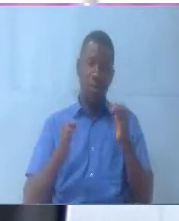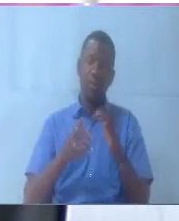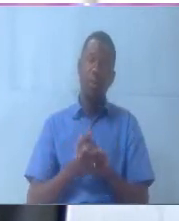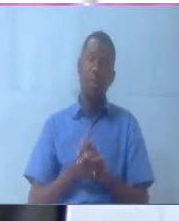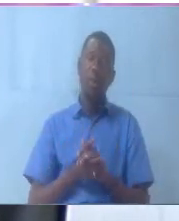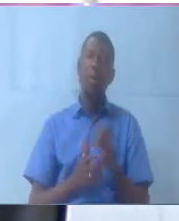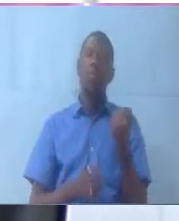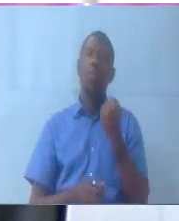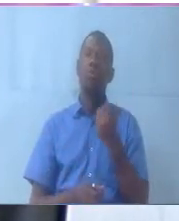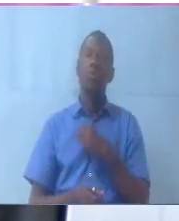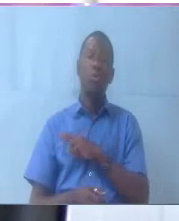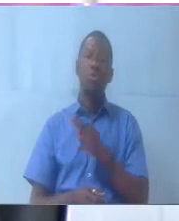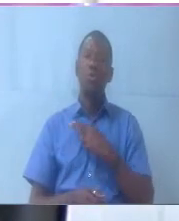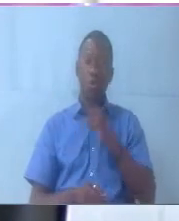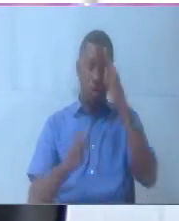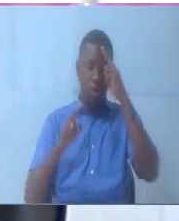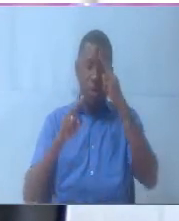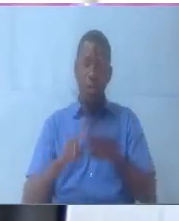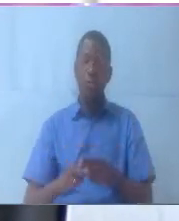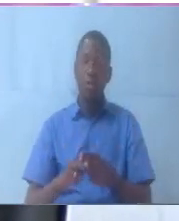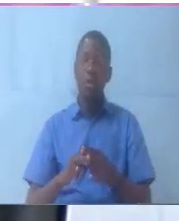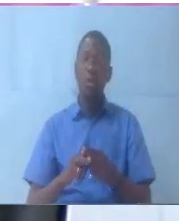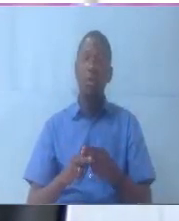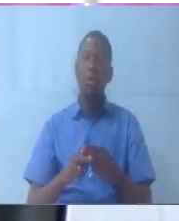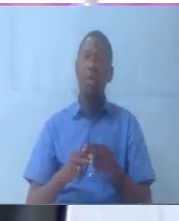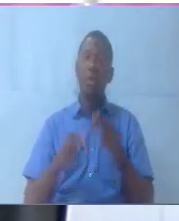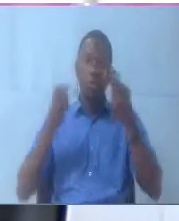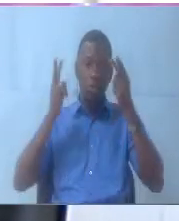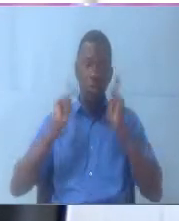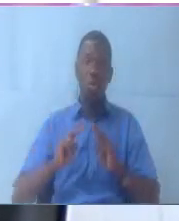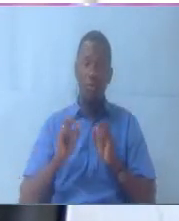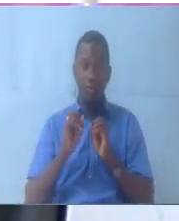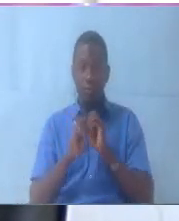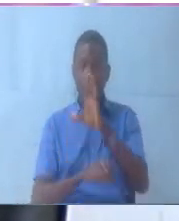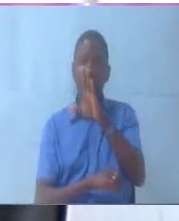disobedience to his lawful orders.